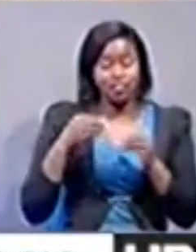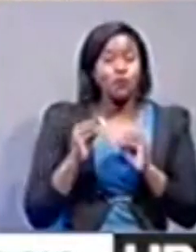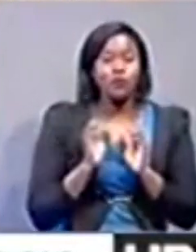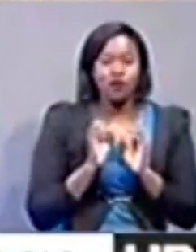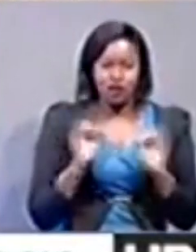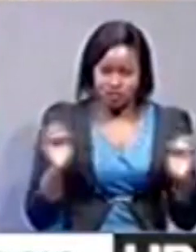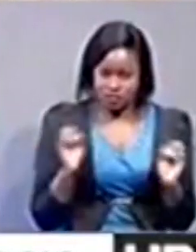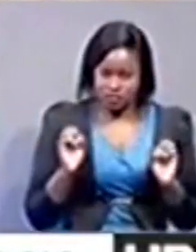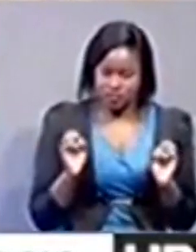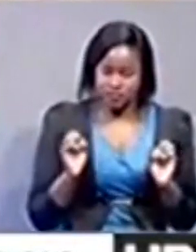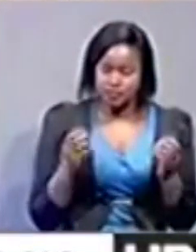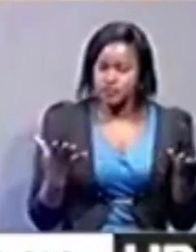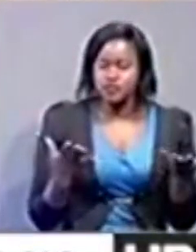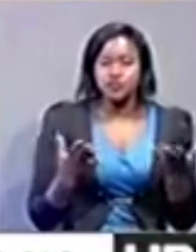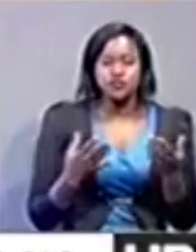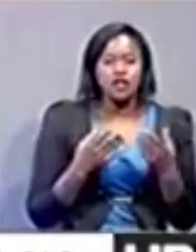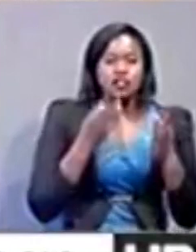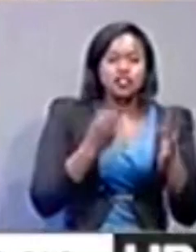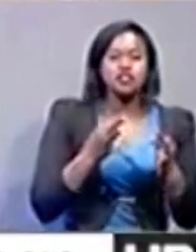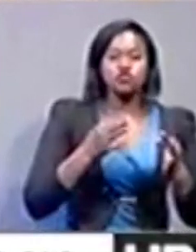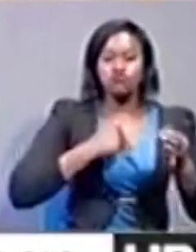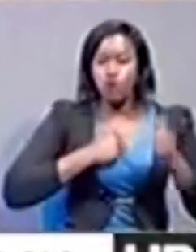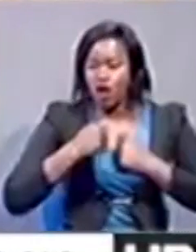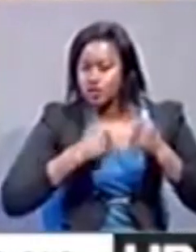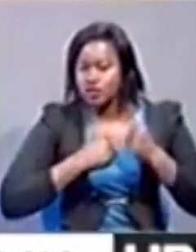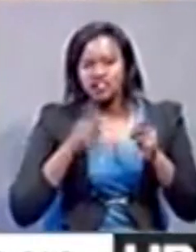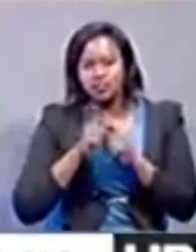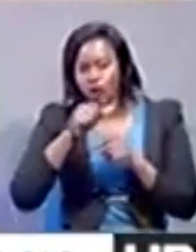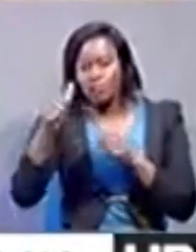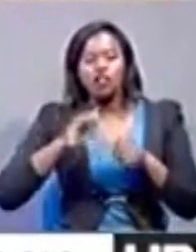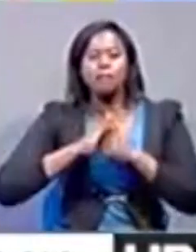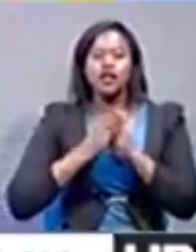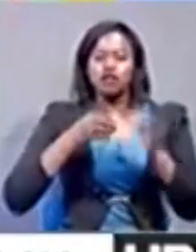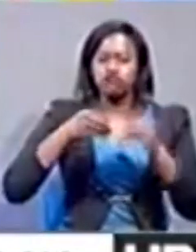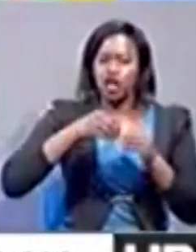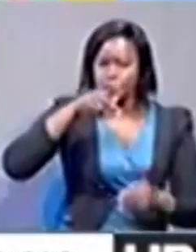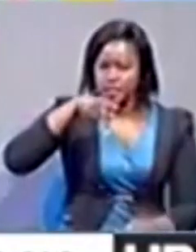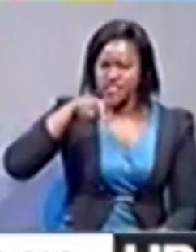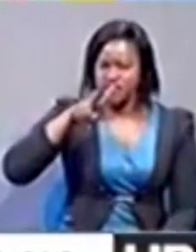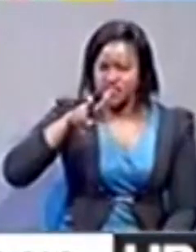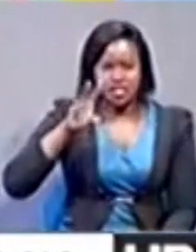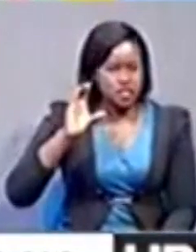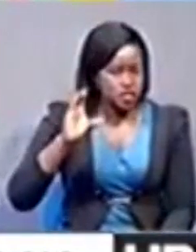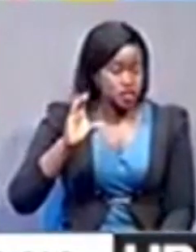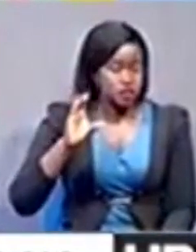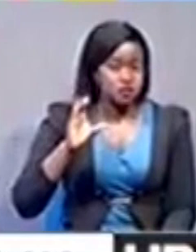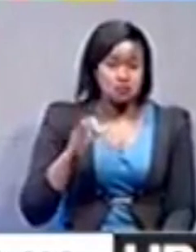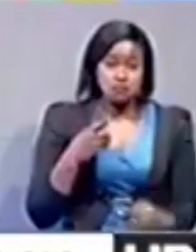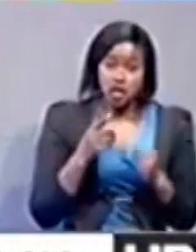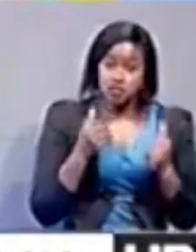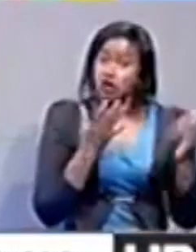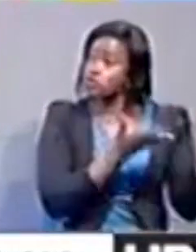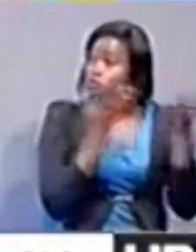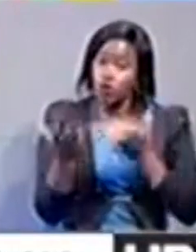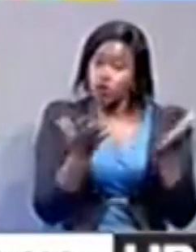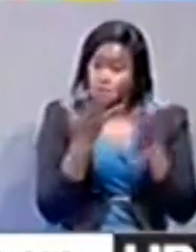The things which Mruana and the others used to make plastics, PVC, it is being imported. We shall